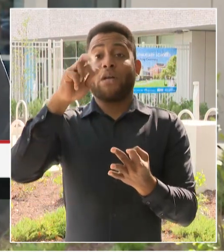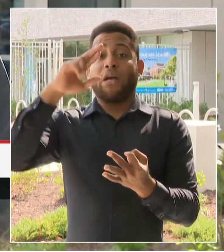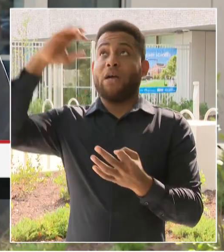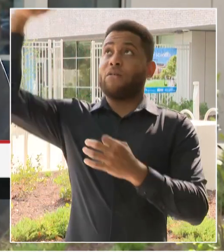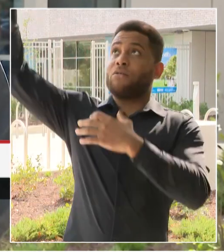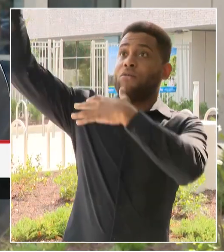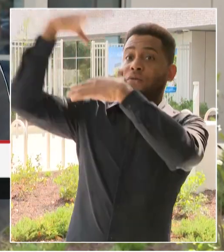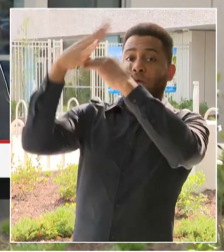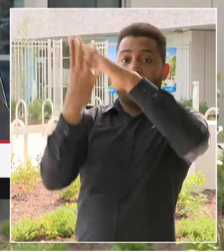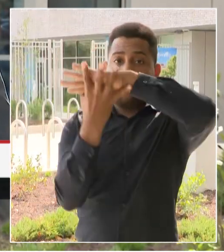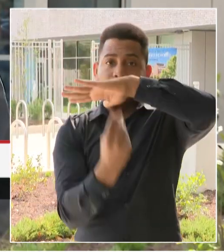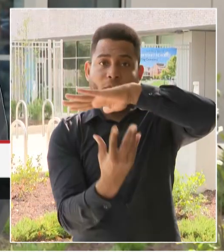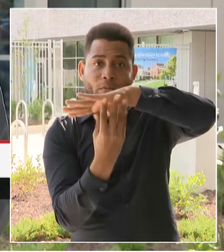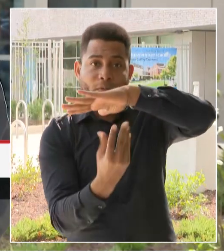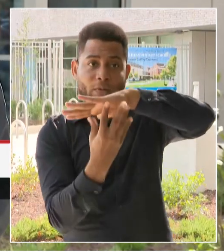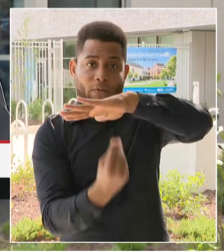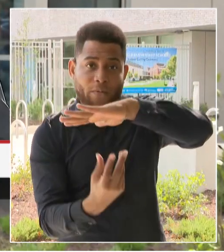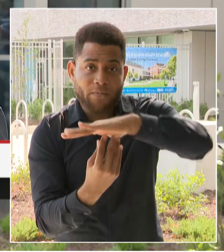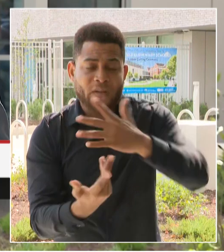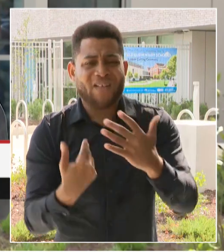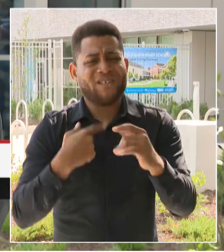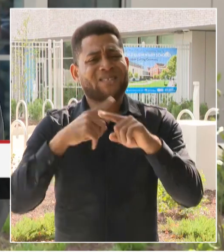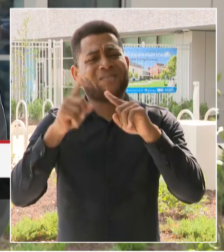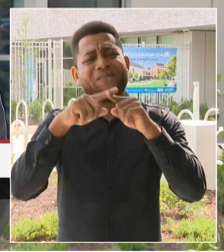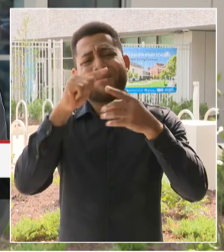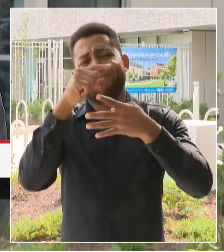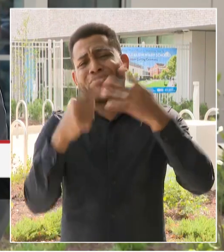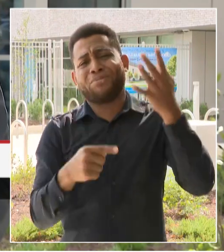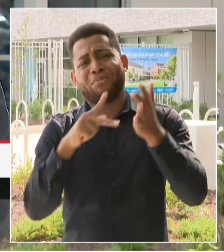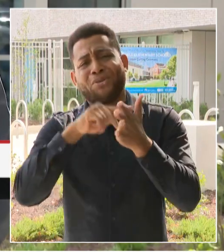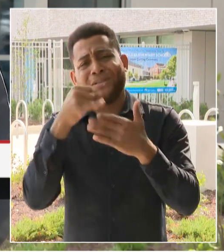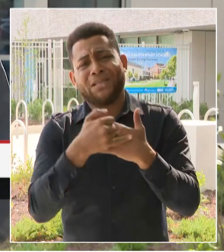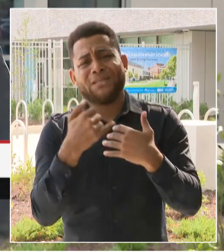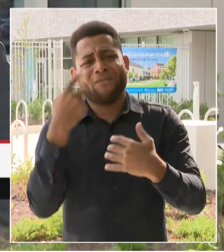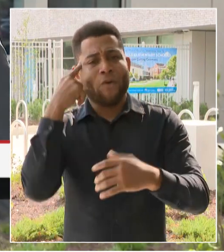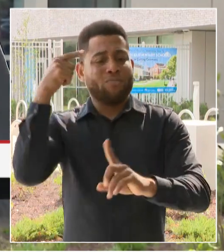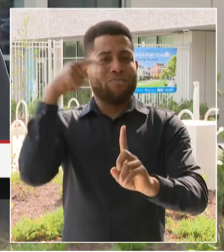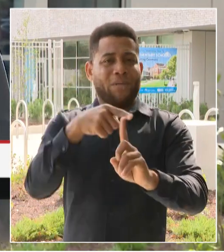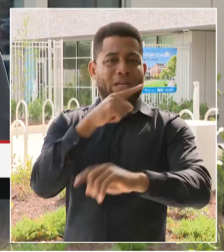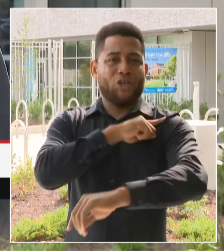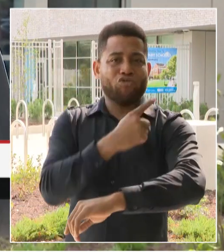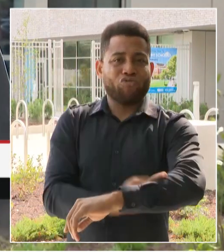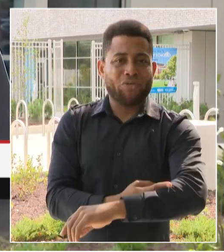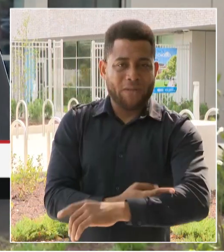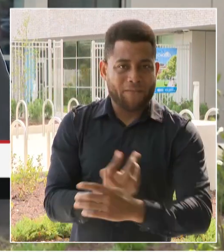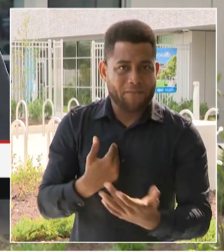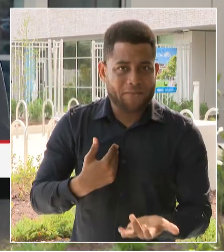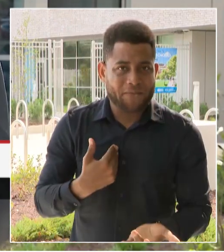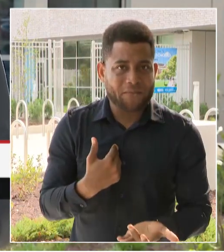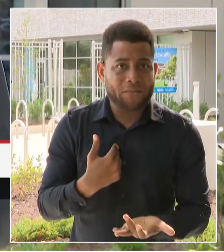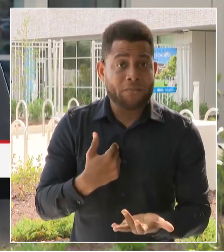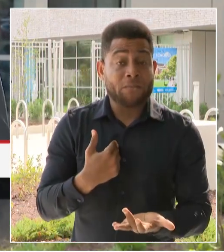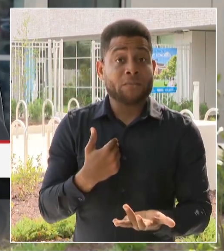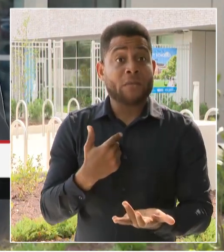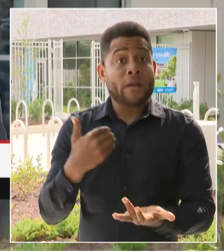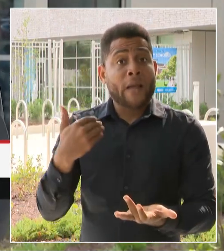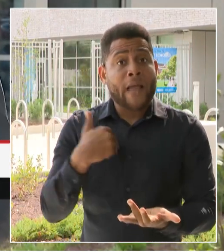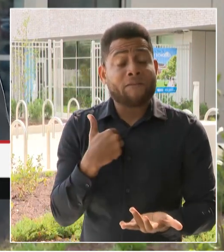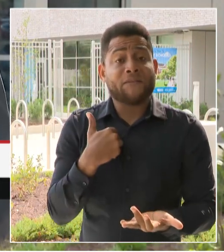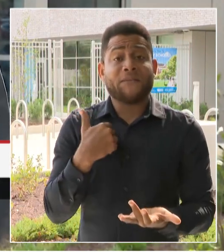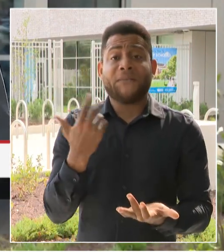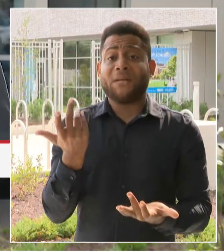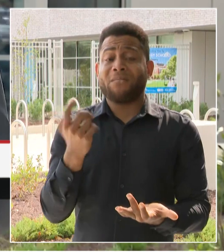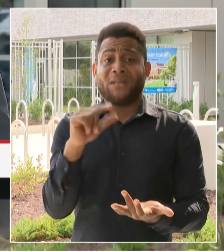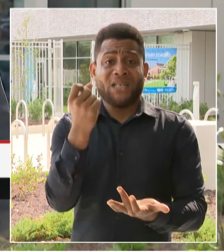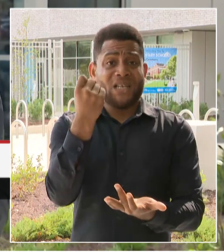this project or this school to life. When you tour it, I ask that you pay special attention. We have 11 renowned artists, some from the area, some